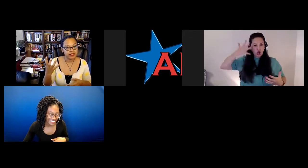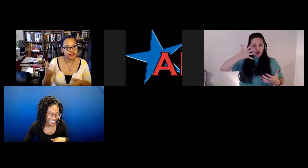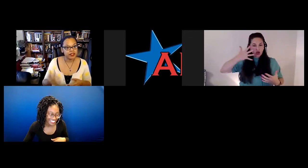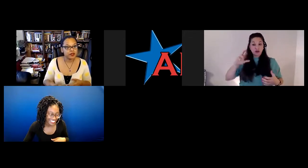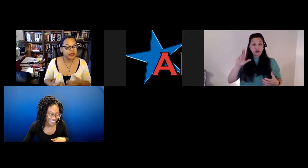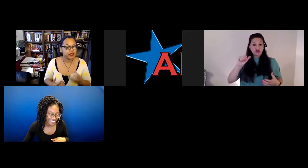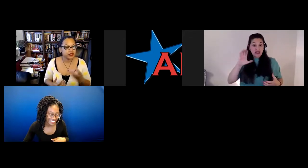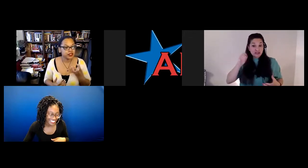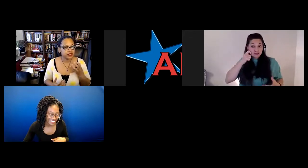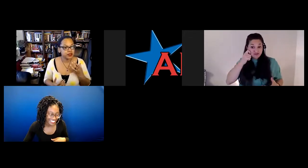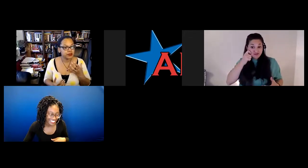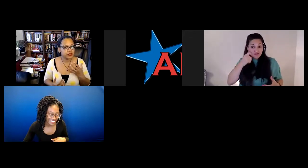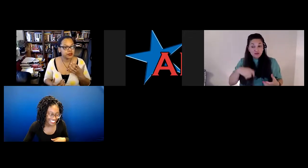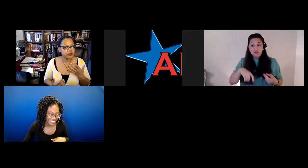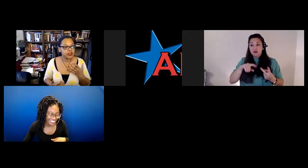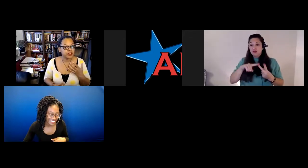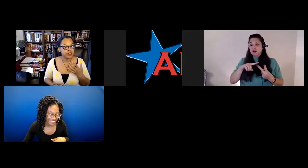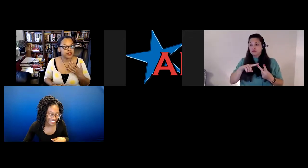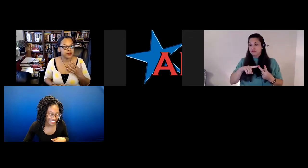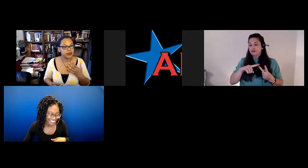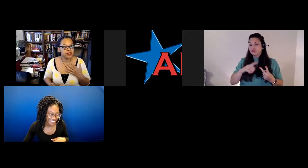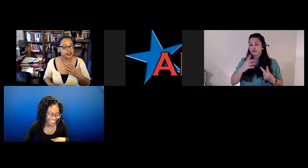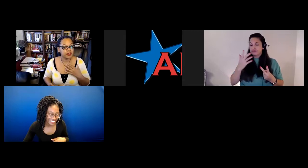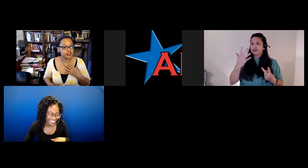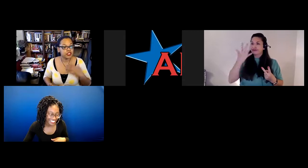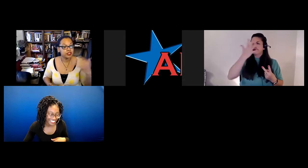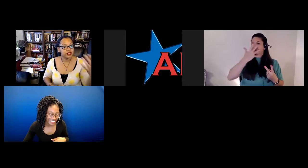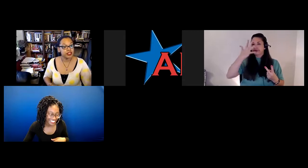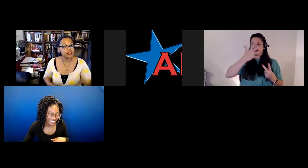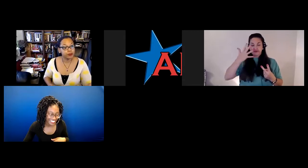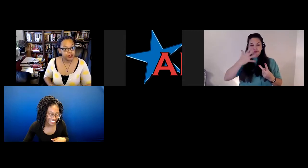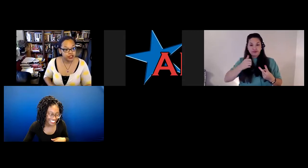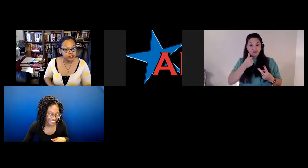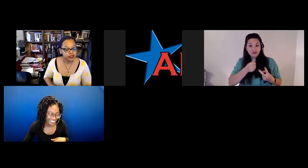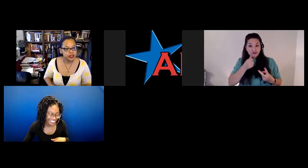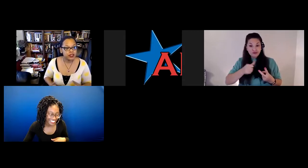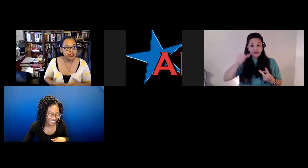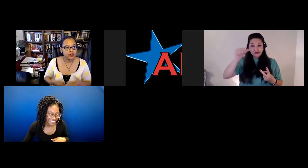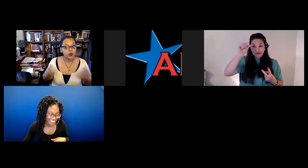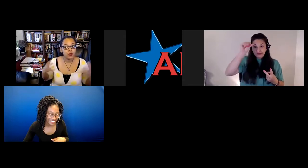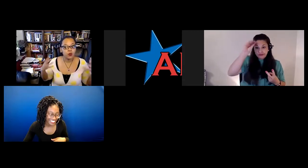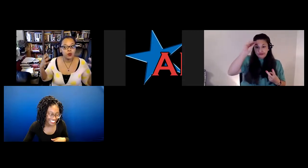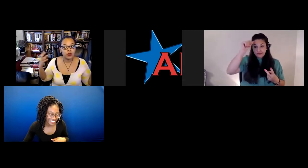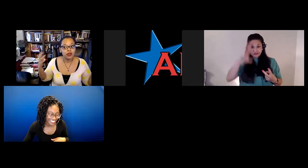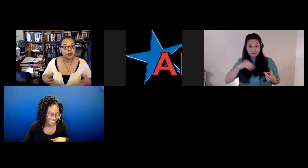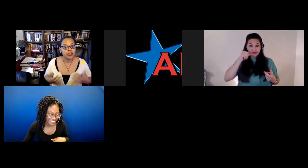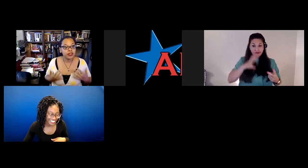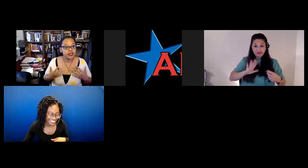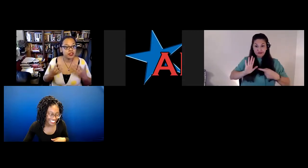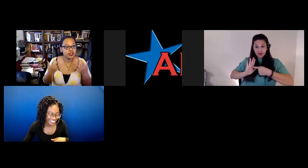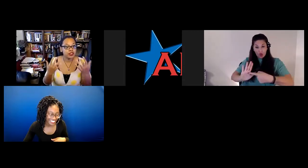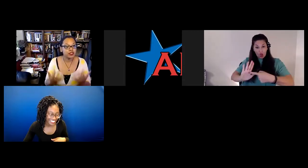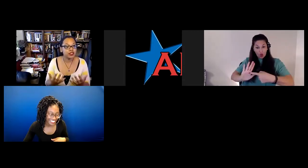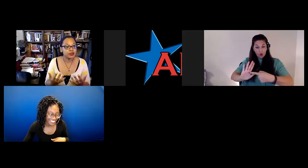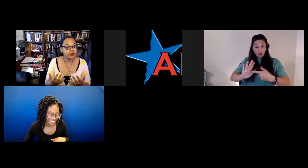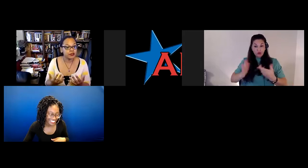race, the way they look in terms of their gender expression, the way that they